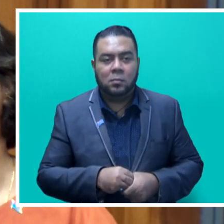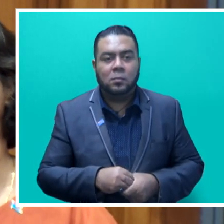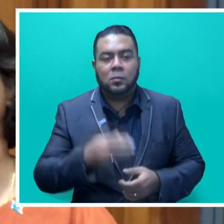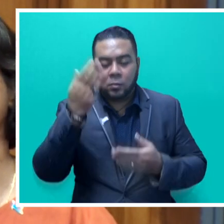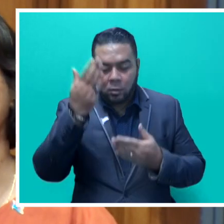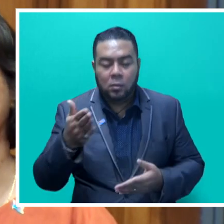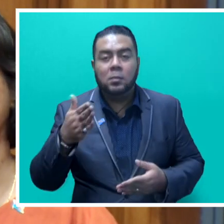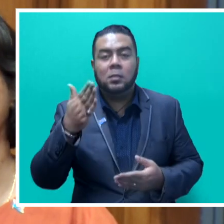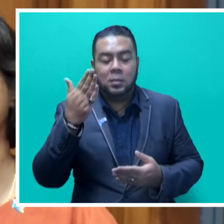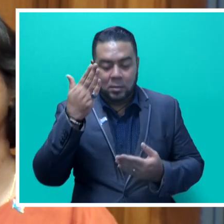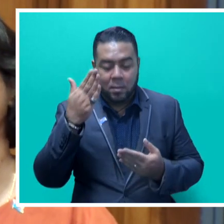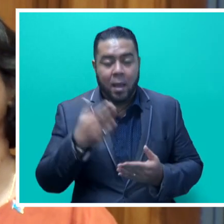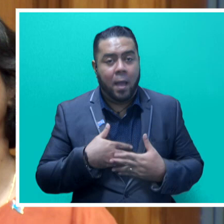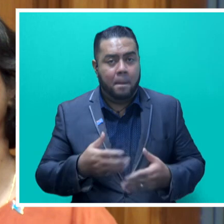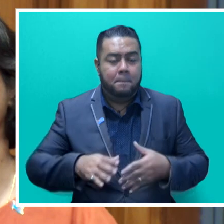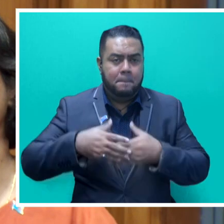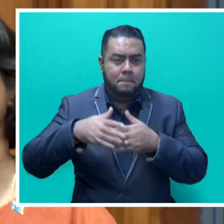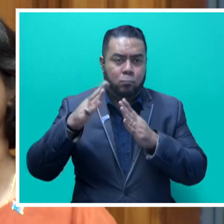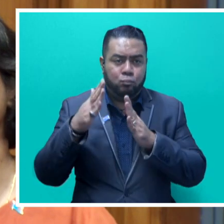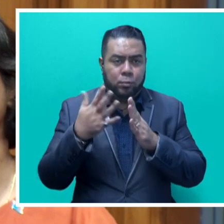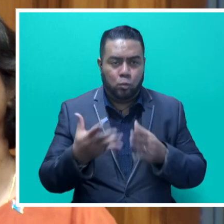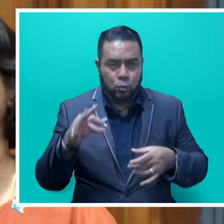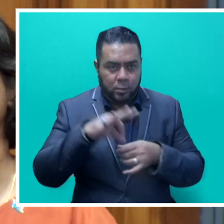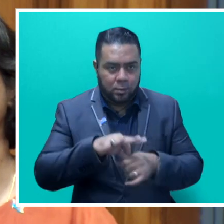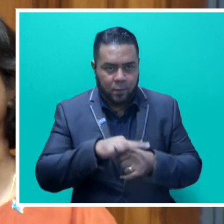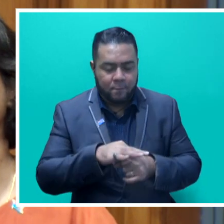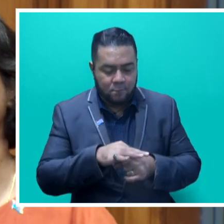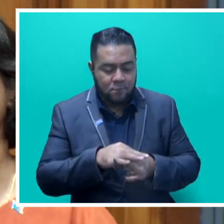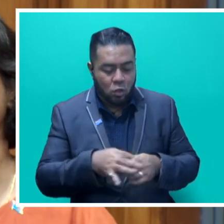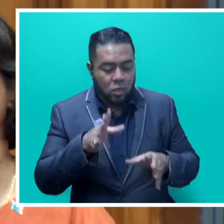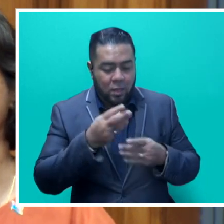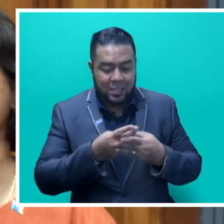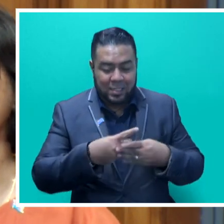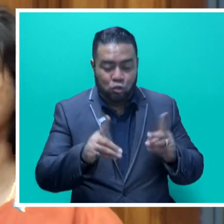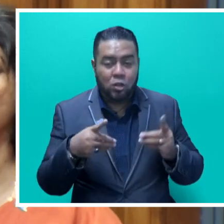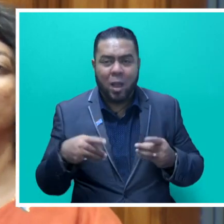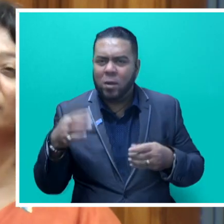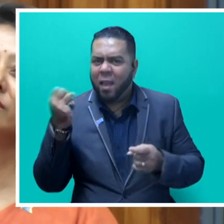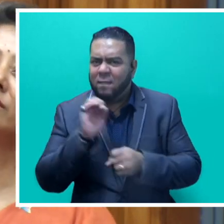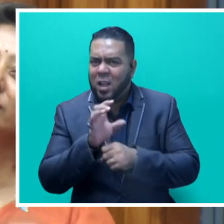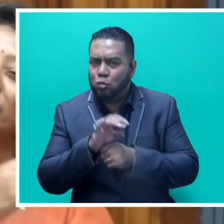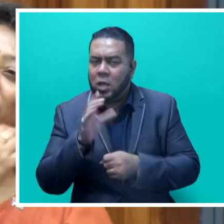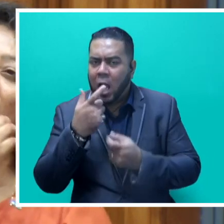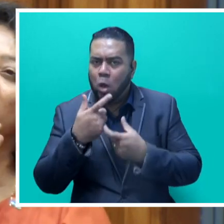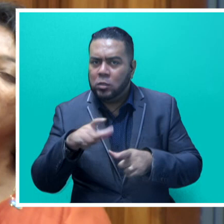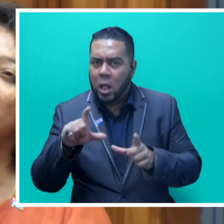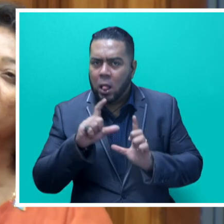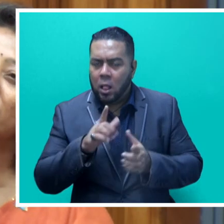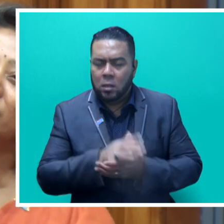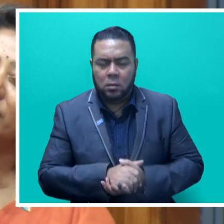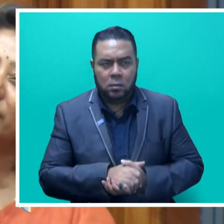Honorable Speaker, sir, I applaud the decision to introduce elections for the district advisory councils. This localization of